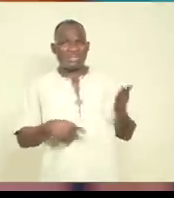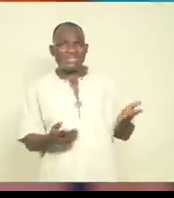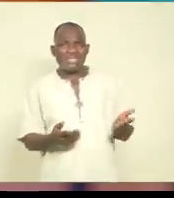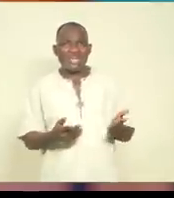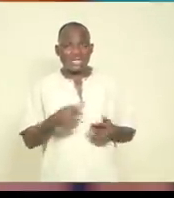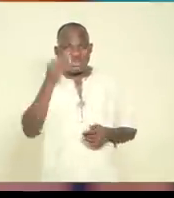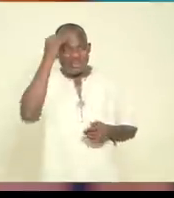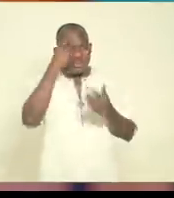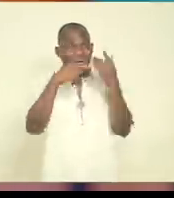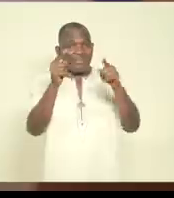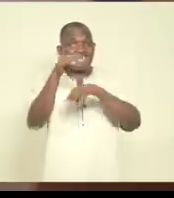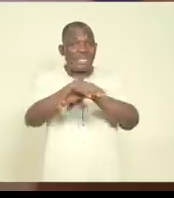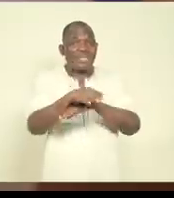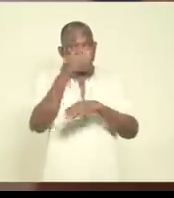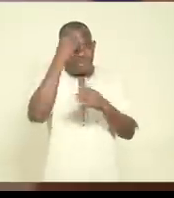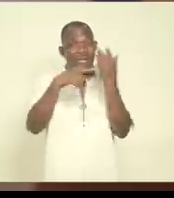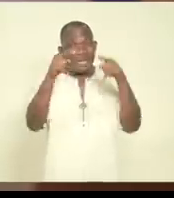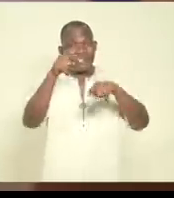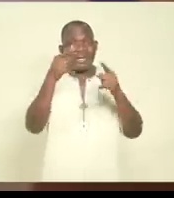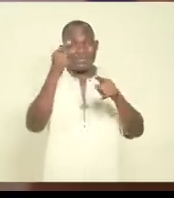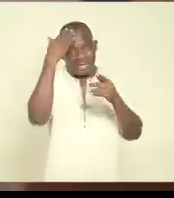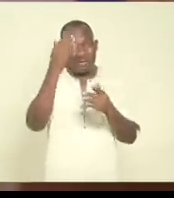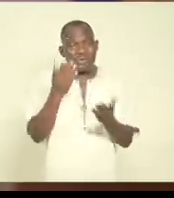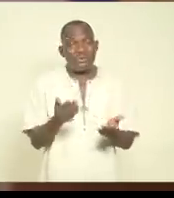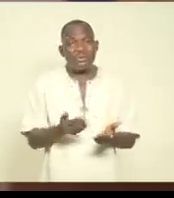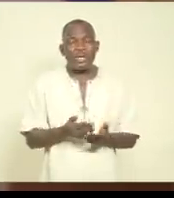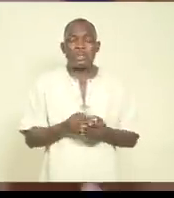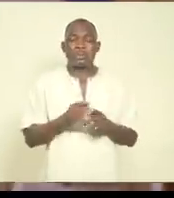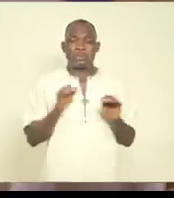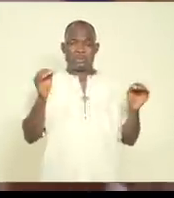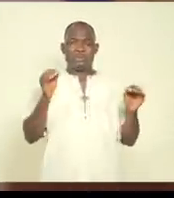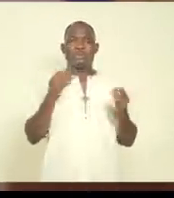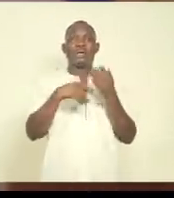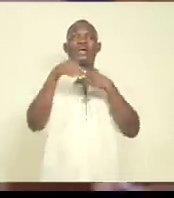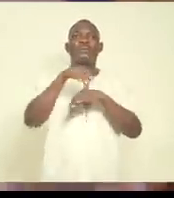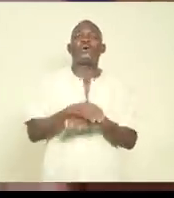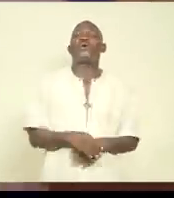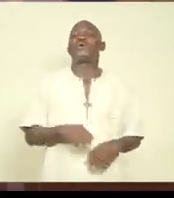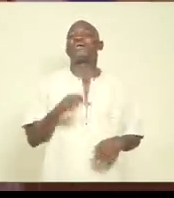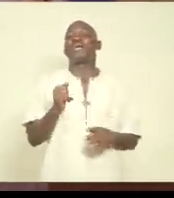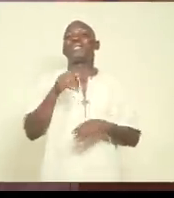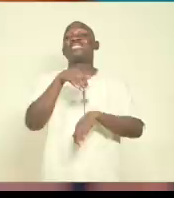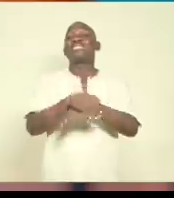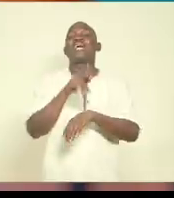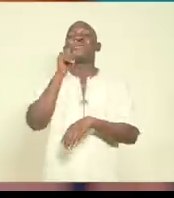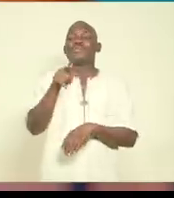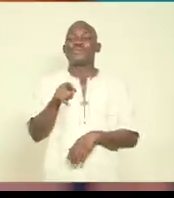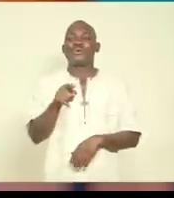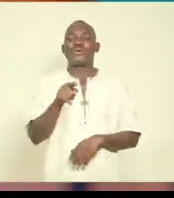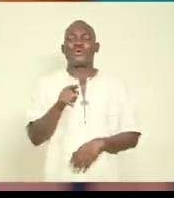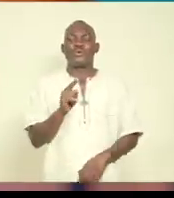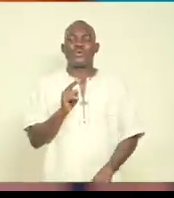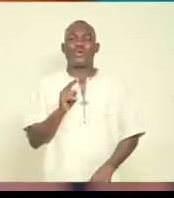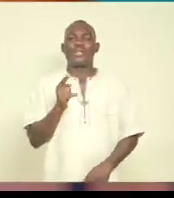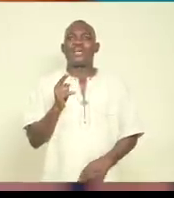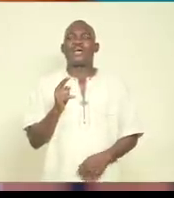what's going to happen tonight? Well, apart from the fact that you're going to look like a